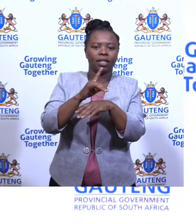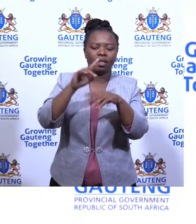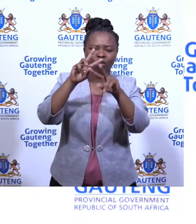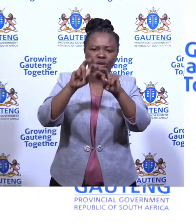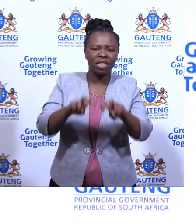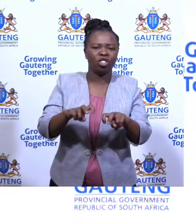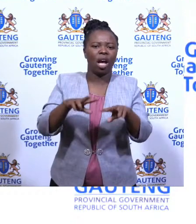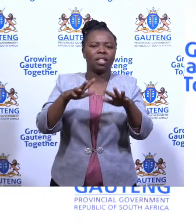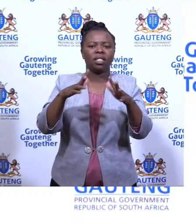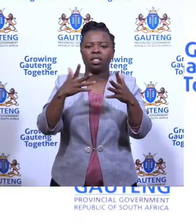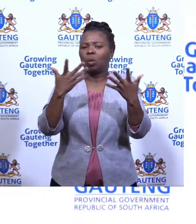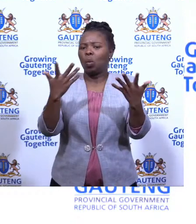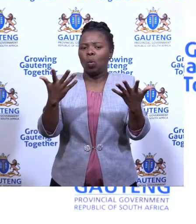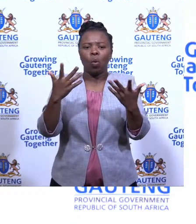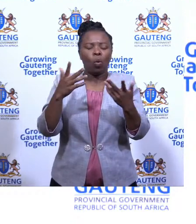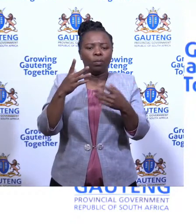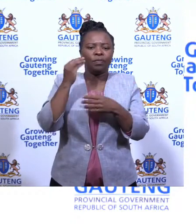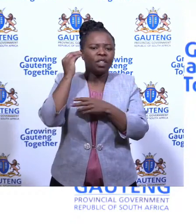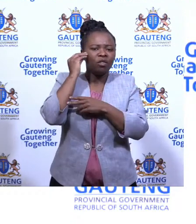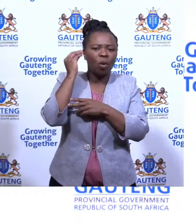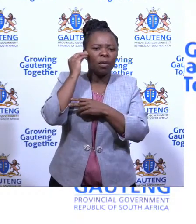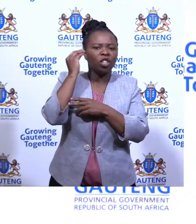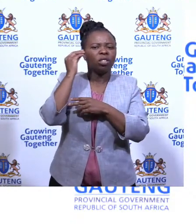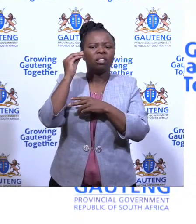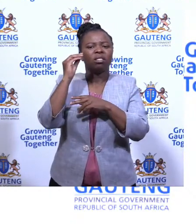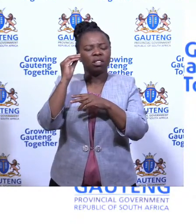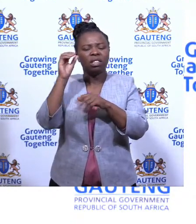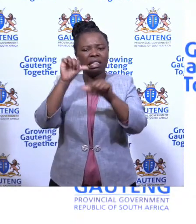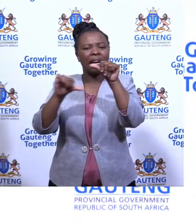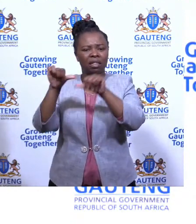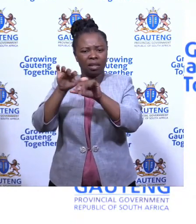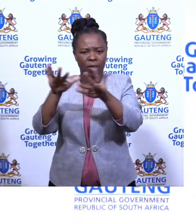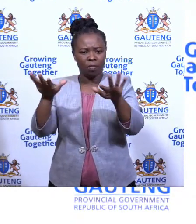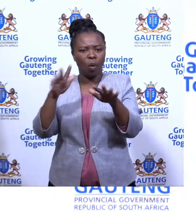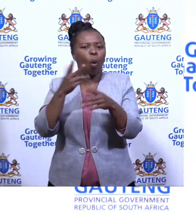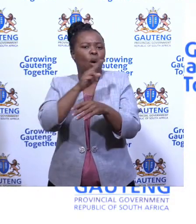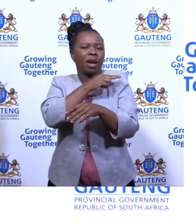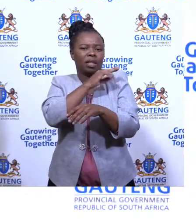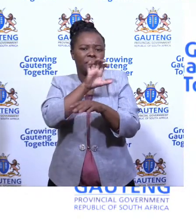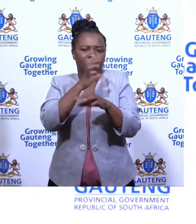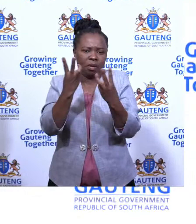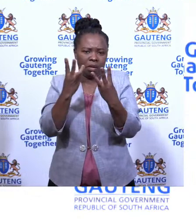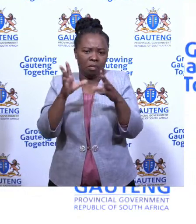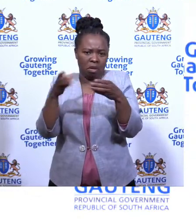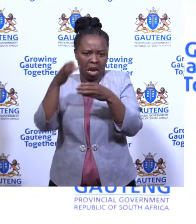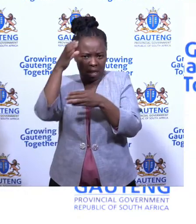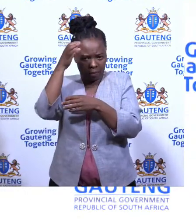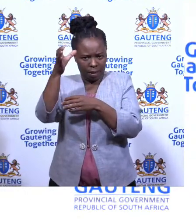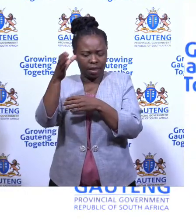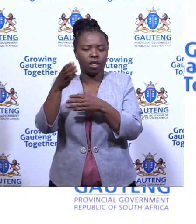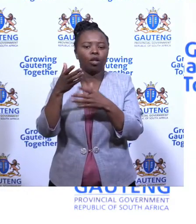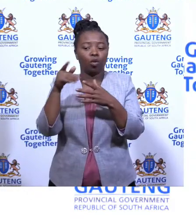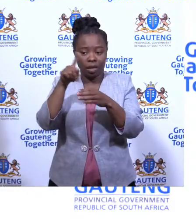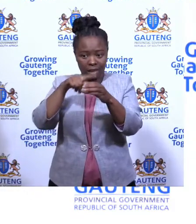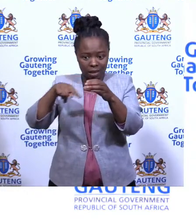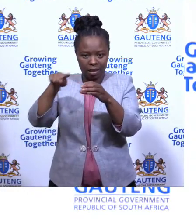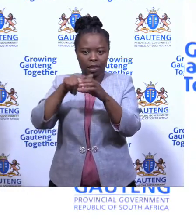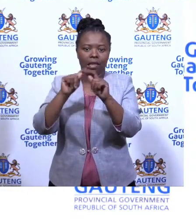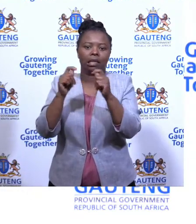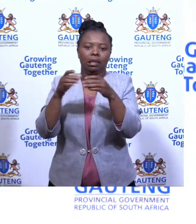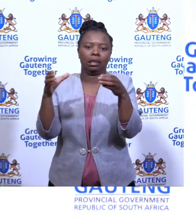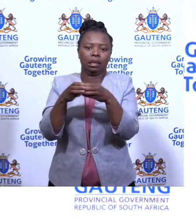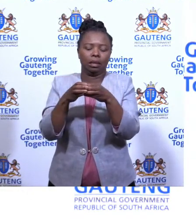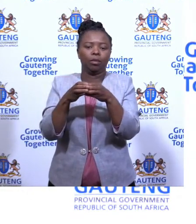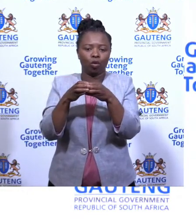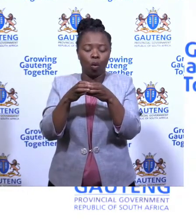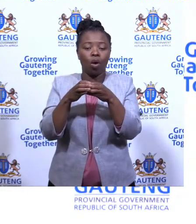researchers or data scientists or clinical experts. So I will conclude